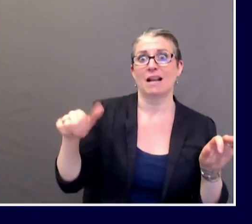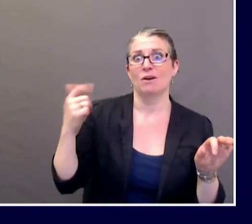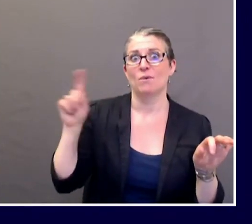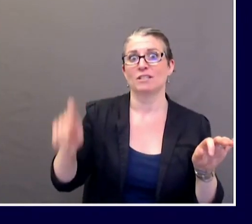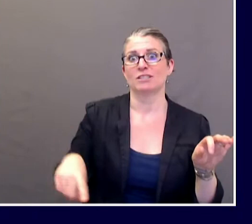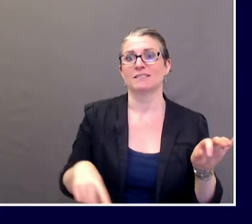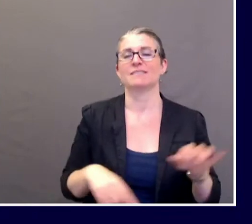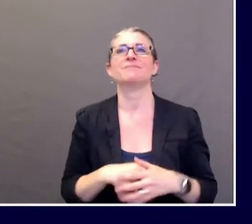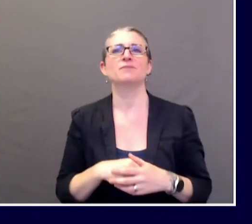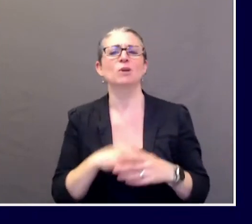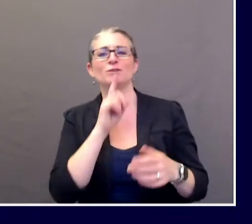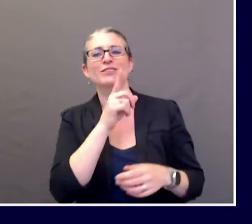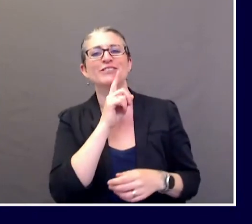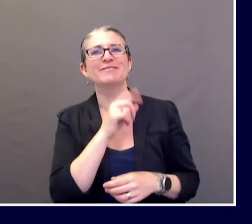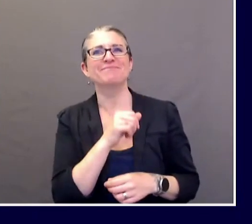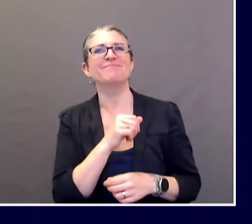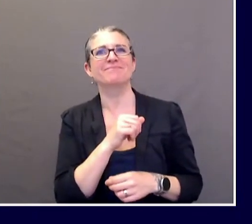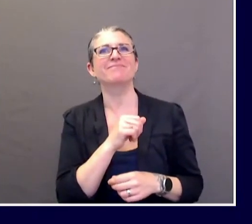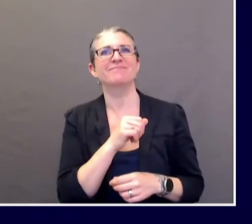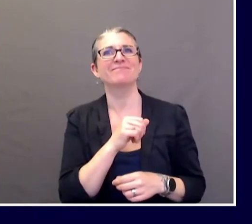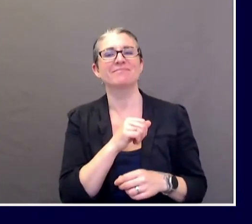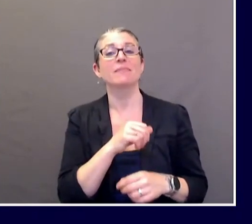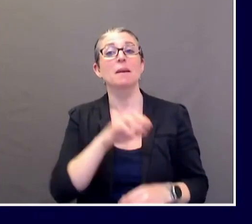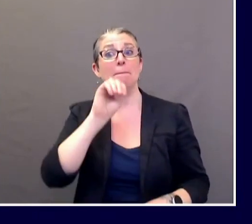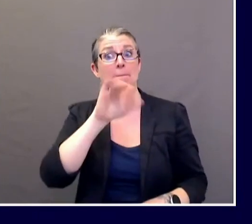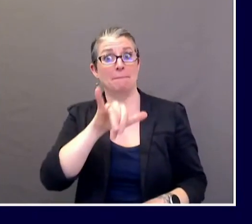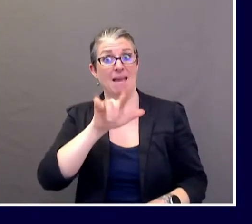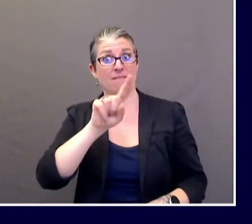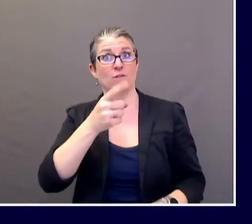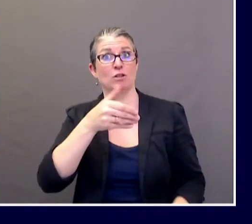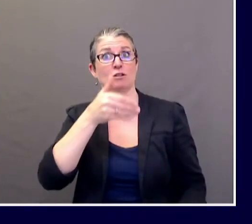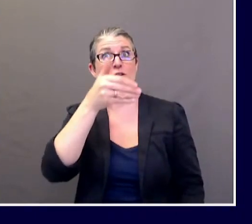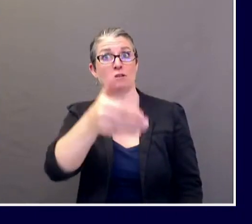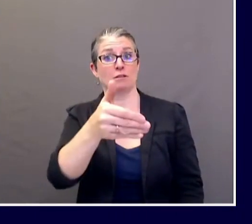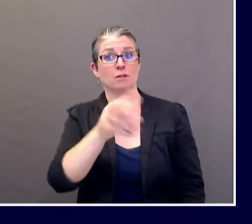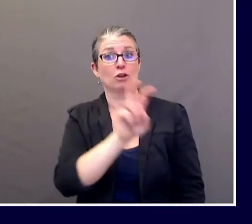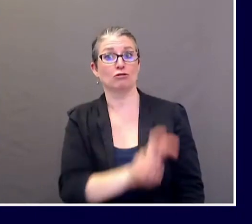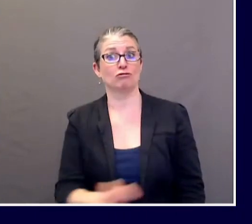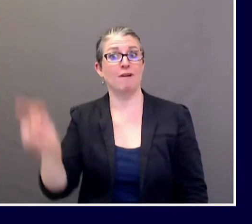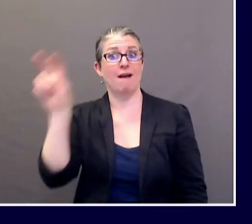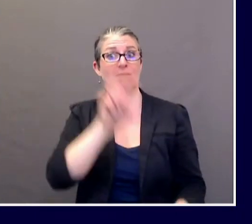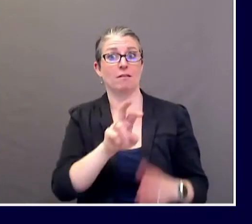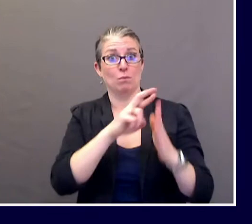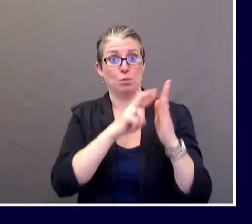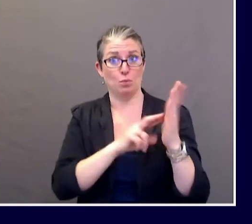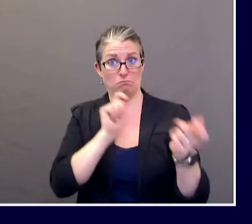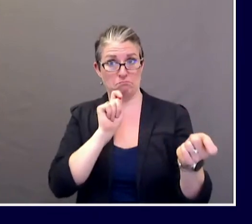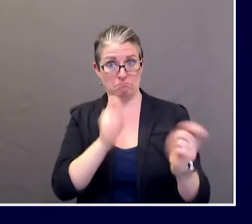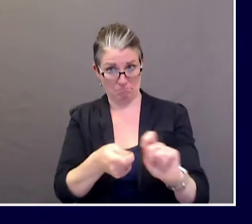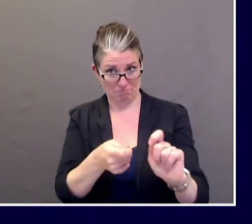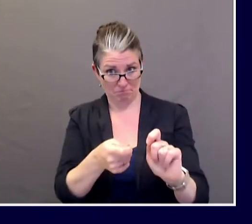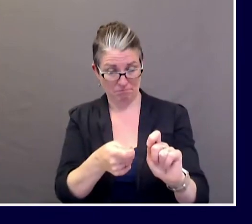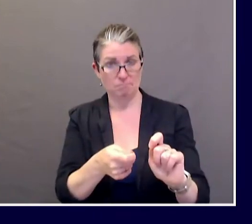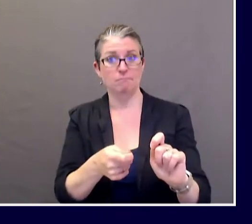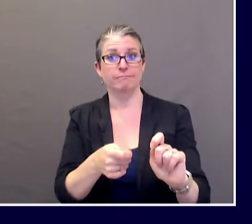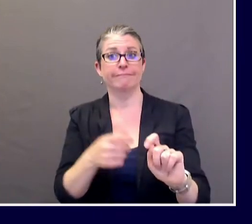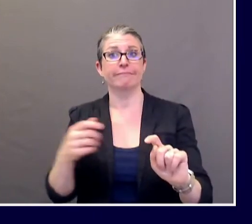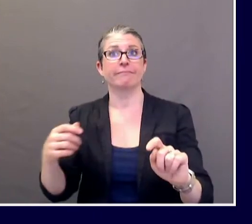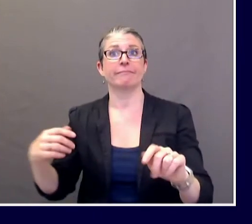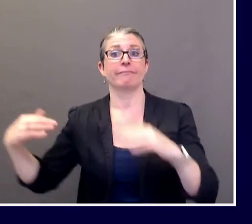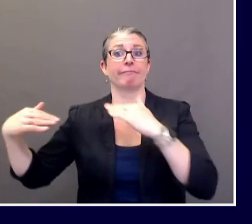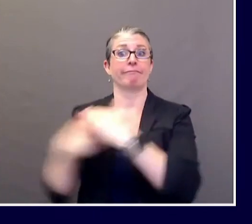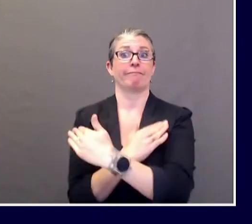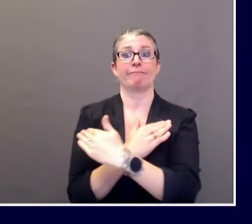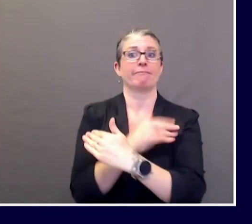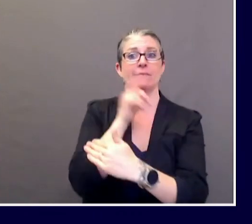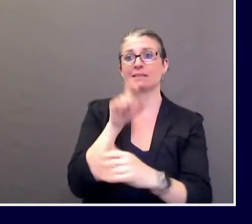May 1st travel change, I'm wondering what cutoff you'll be looking for when determining where people can travel to or from. Will you